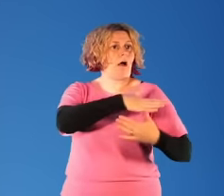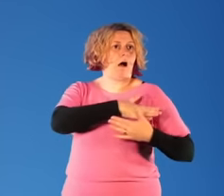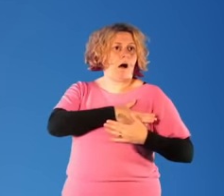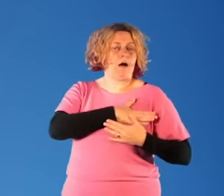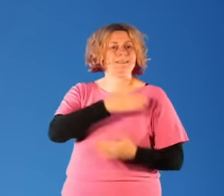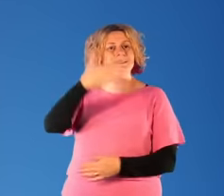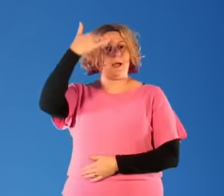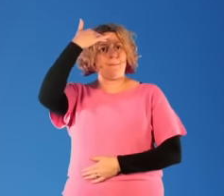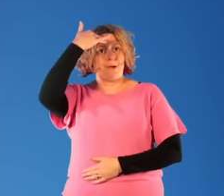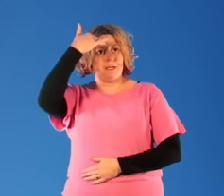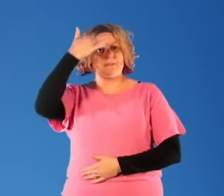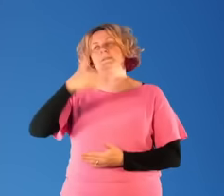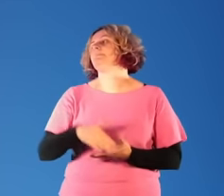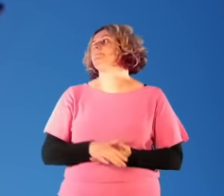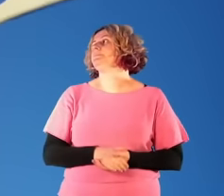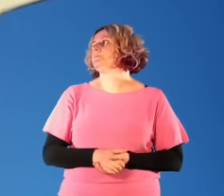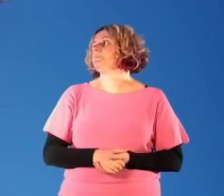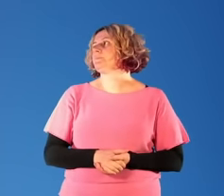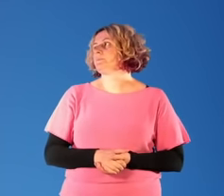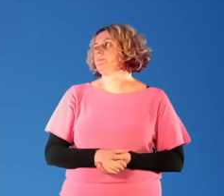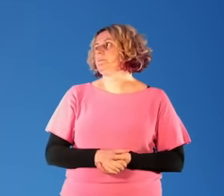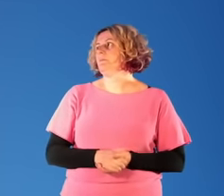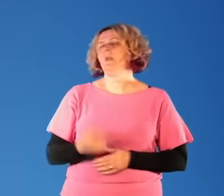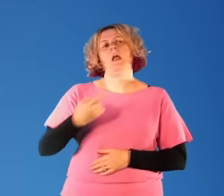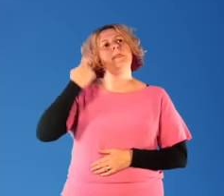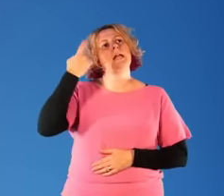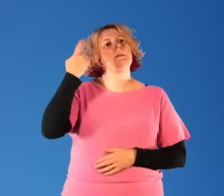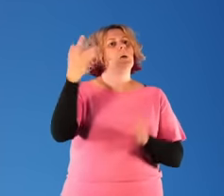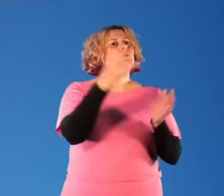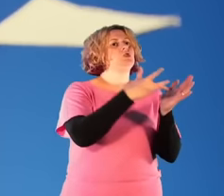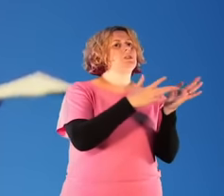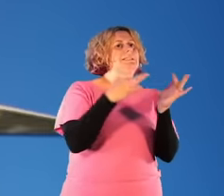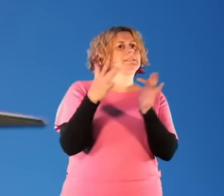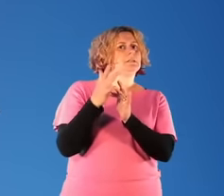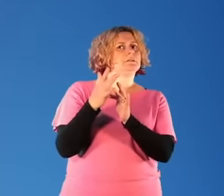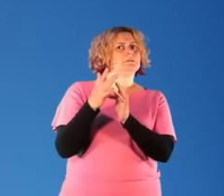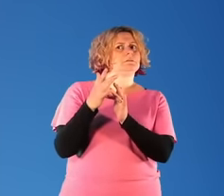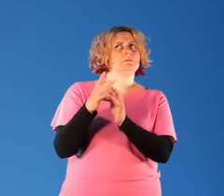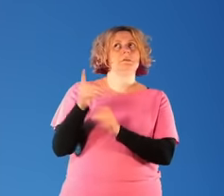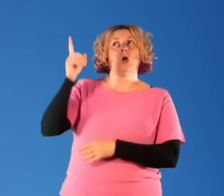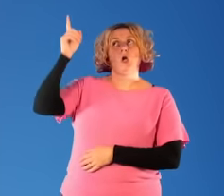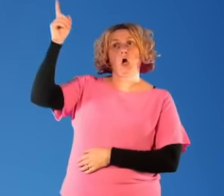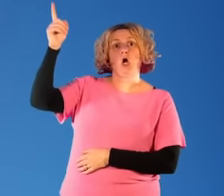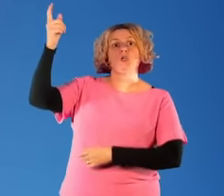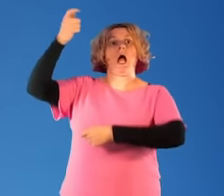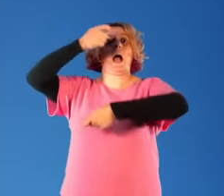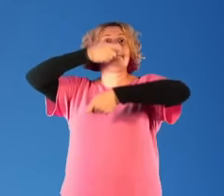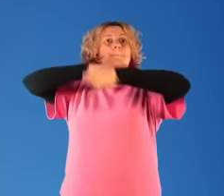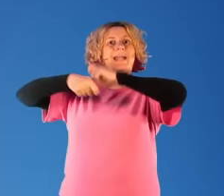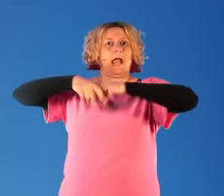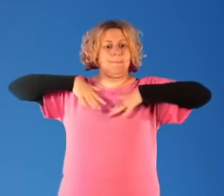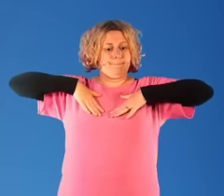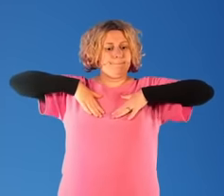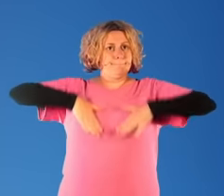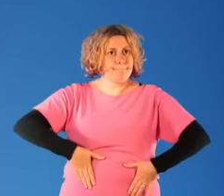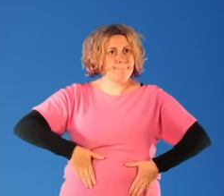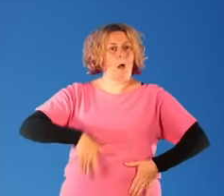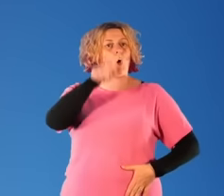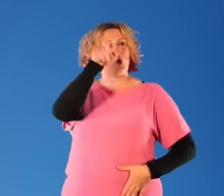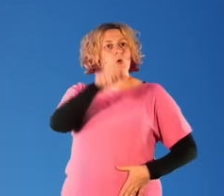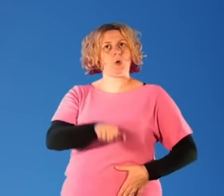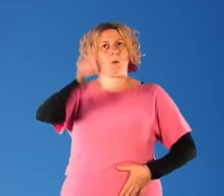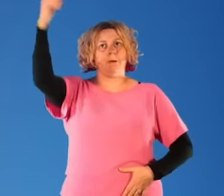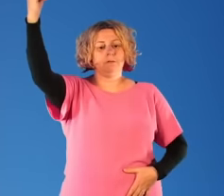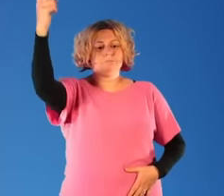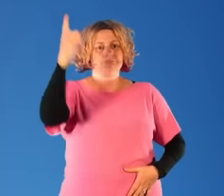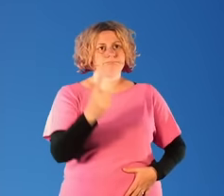thinking about Jesus. Jesus, God, who wore a body for us, the Word made flesh. And we took the word human